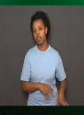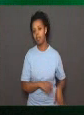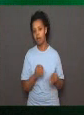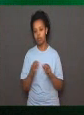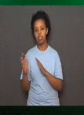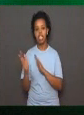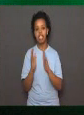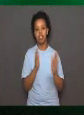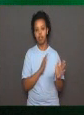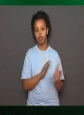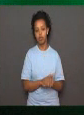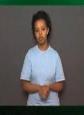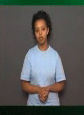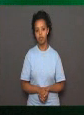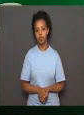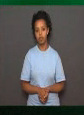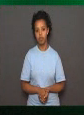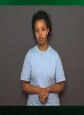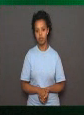Students, let's get ready.